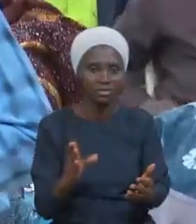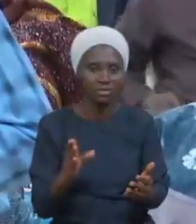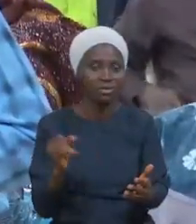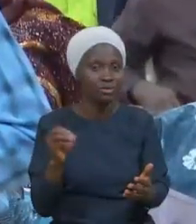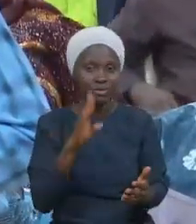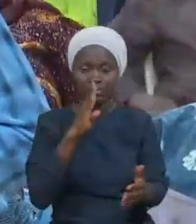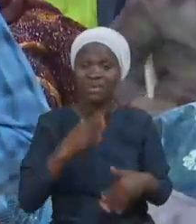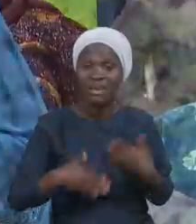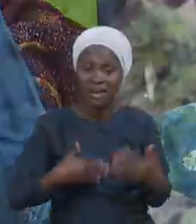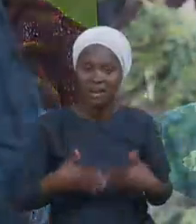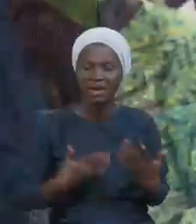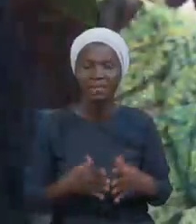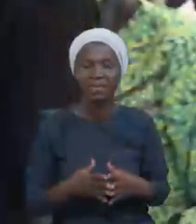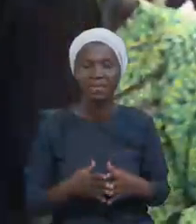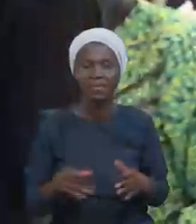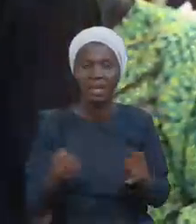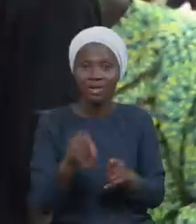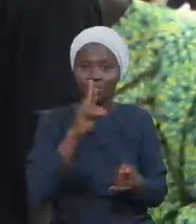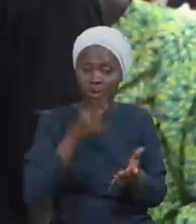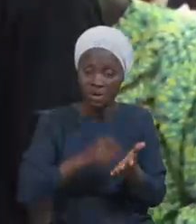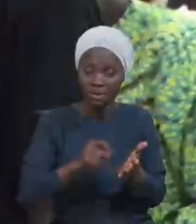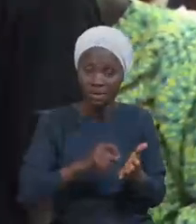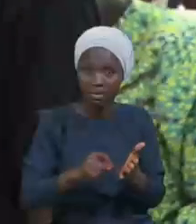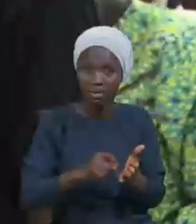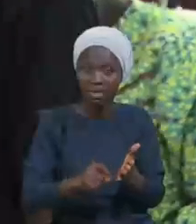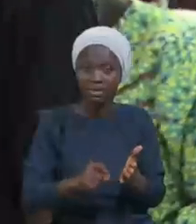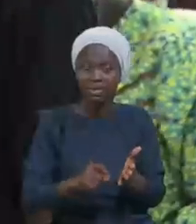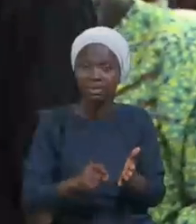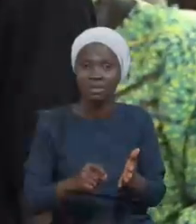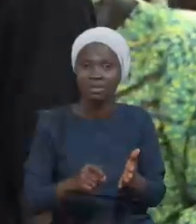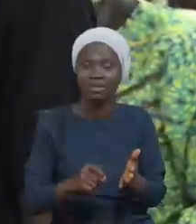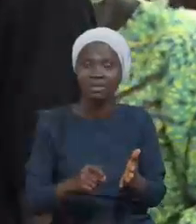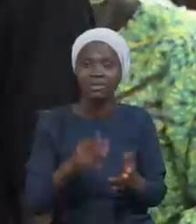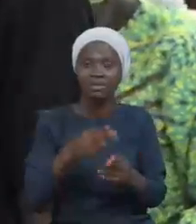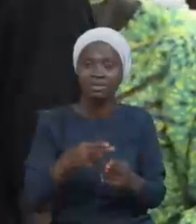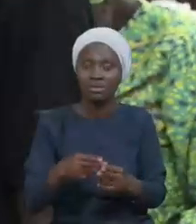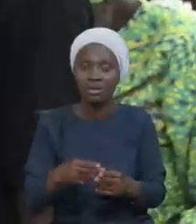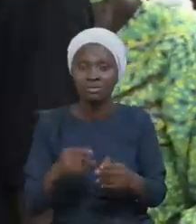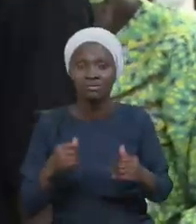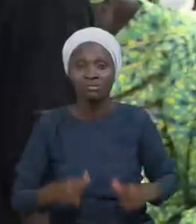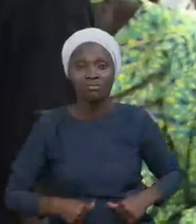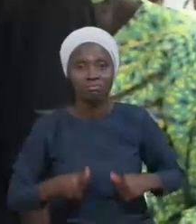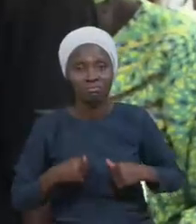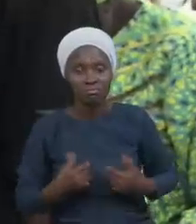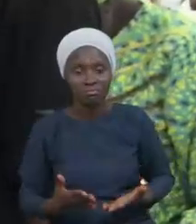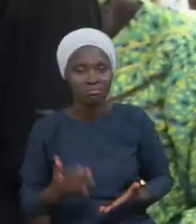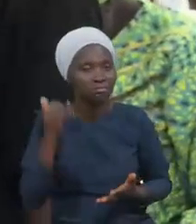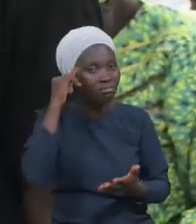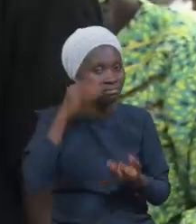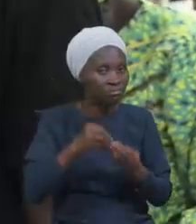you are giving your details to the counselors around you. Let's quickly hurry up,